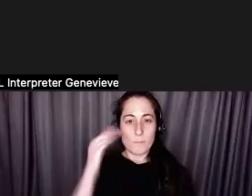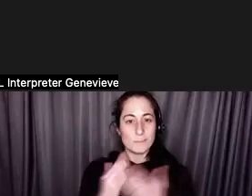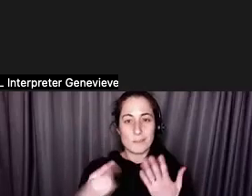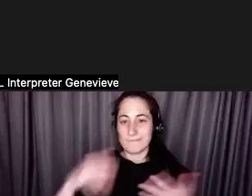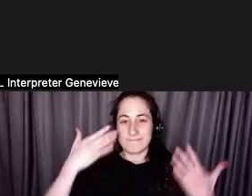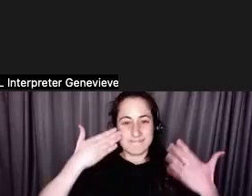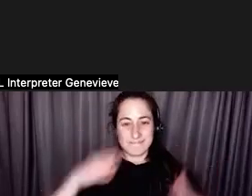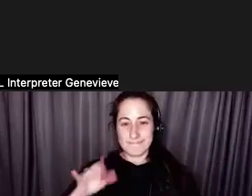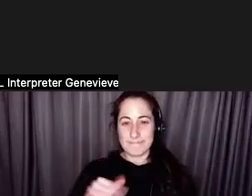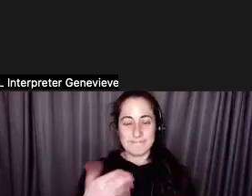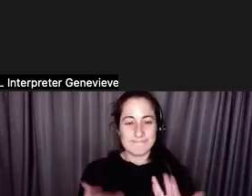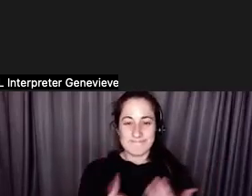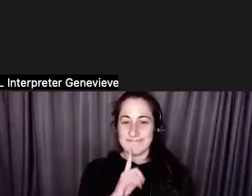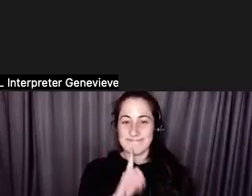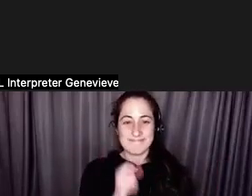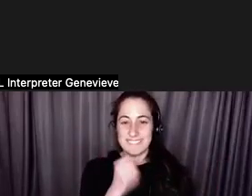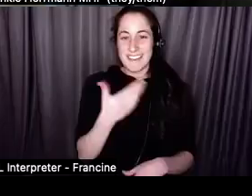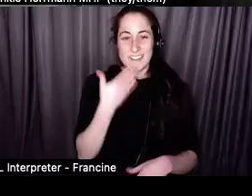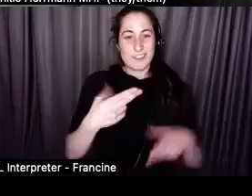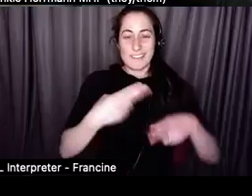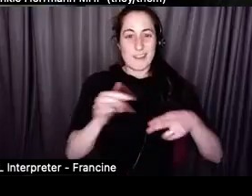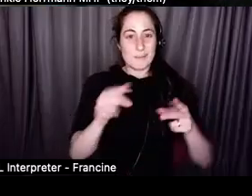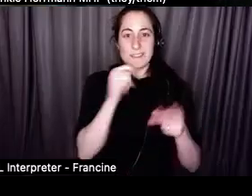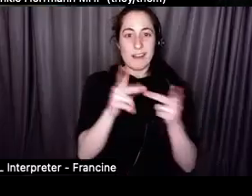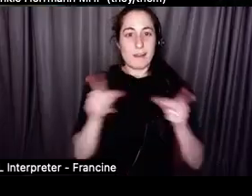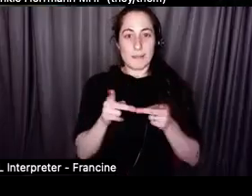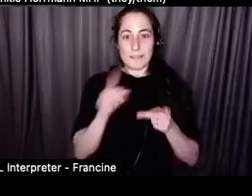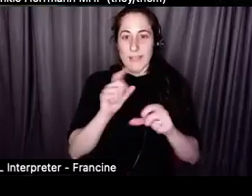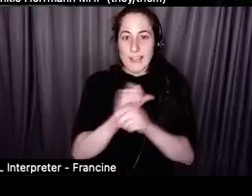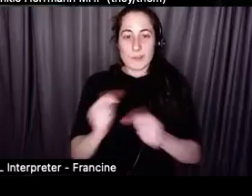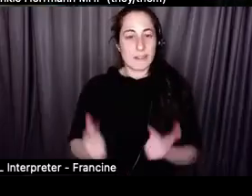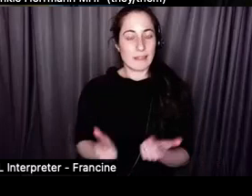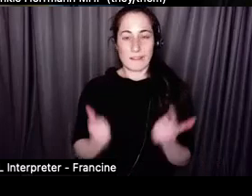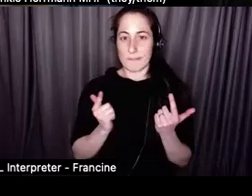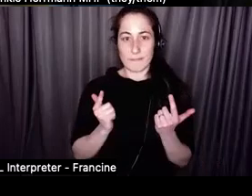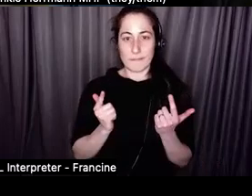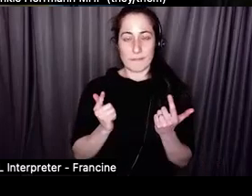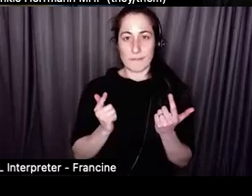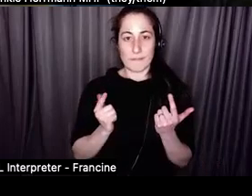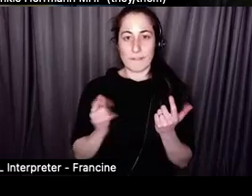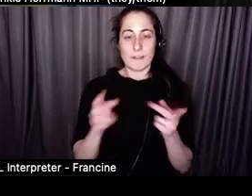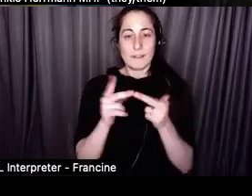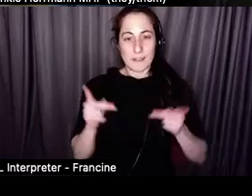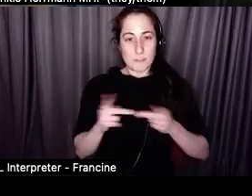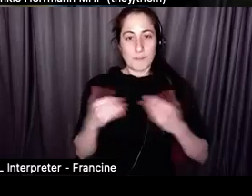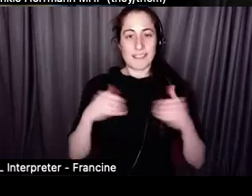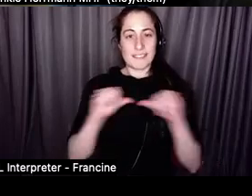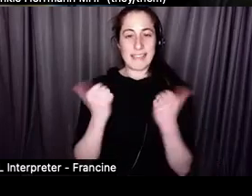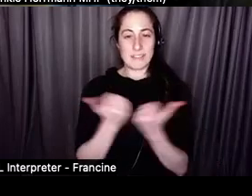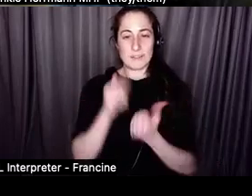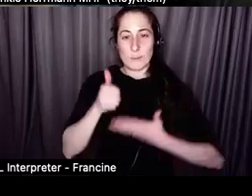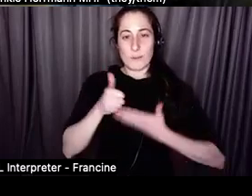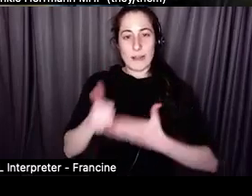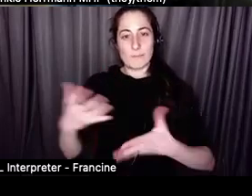named terribly well because it's not a place that you live. It's just a place where that has an agency that helps you get the